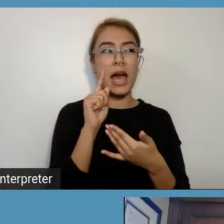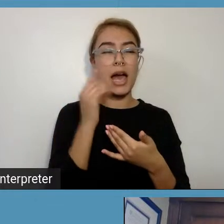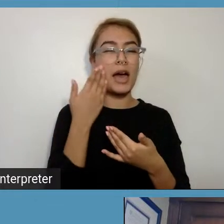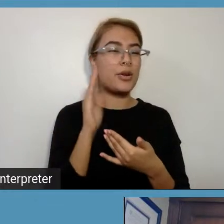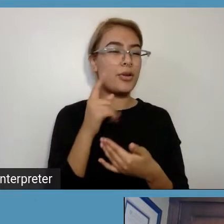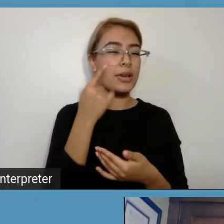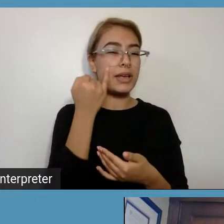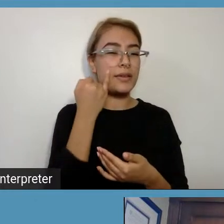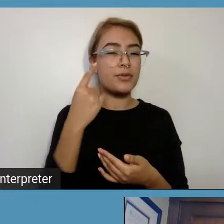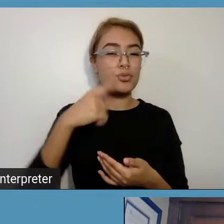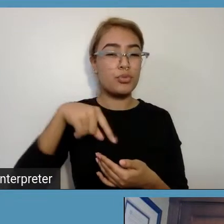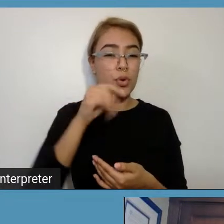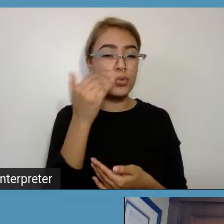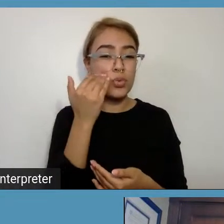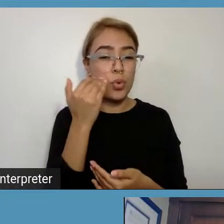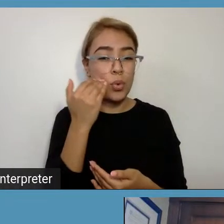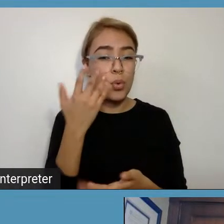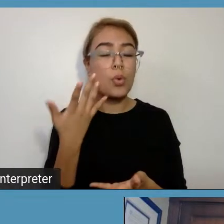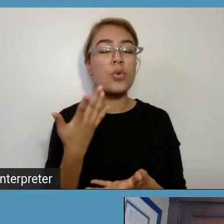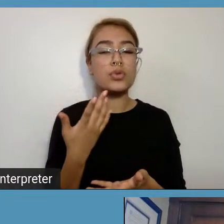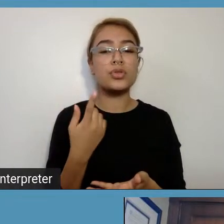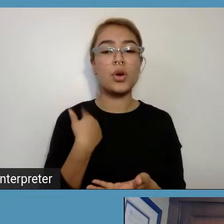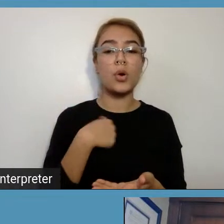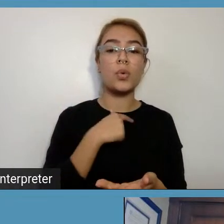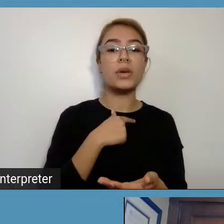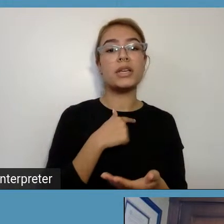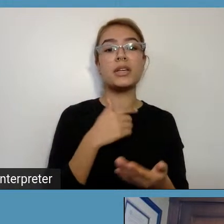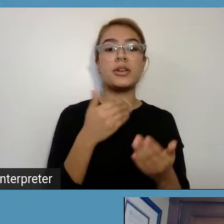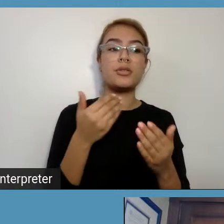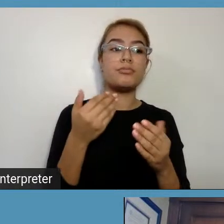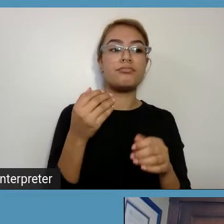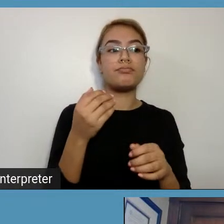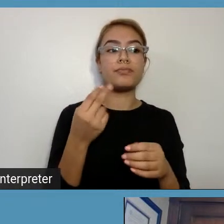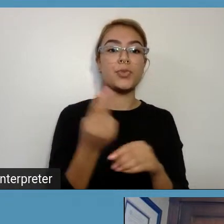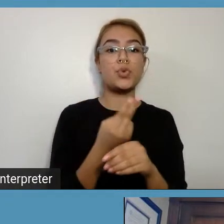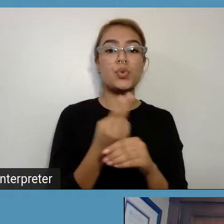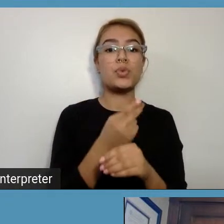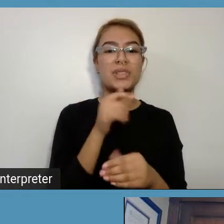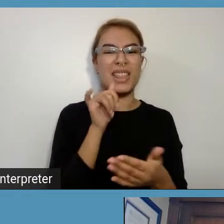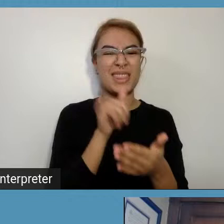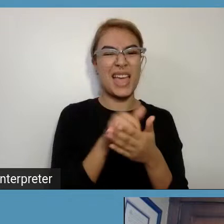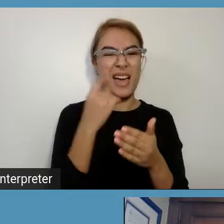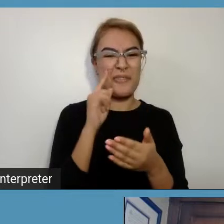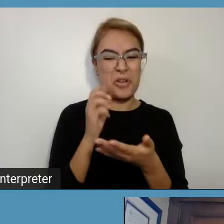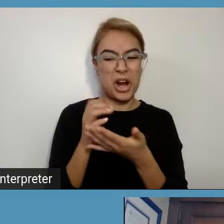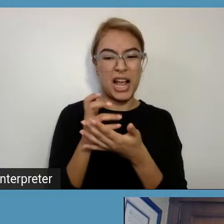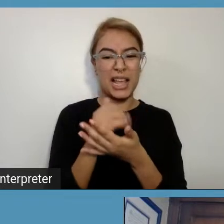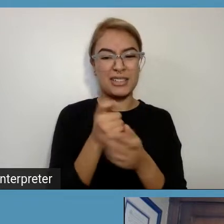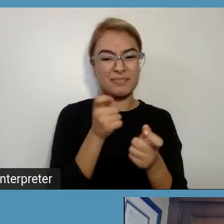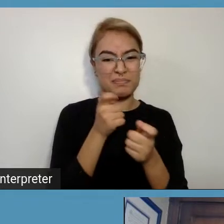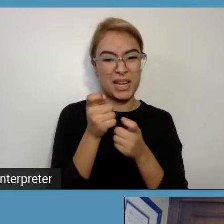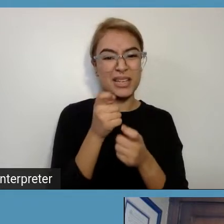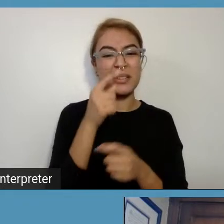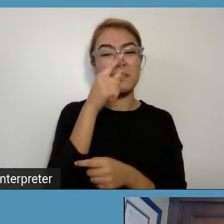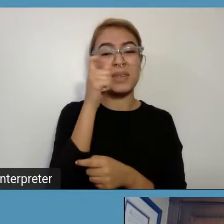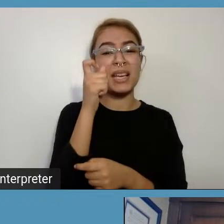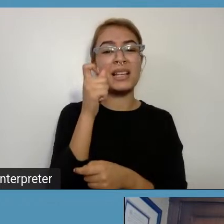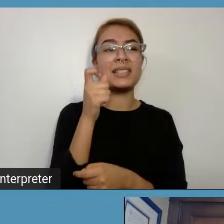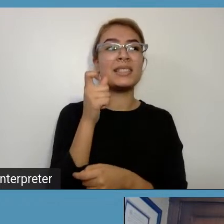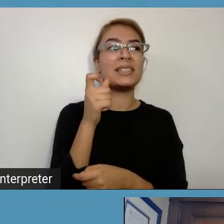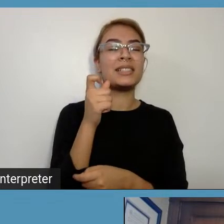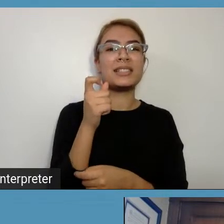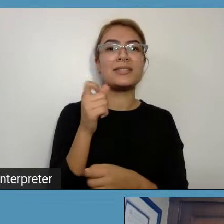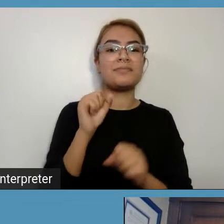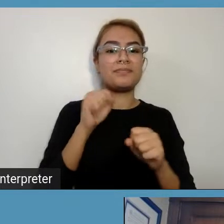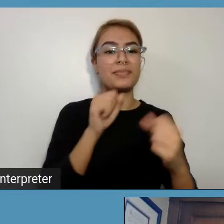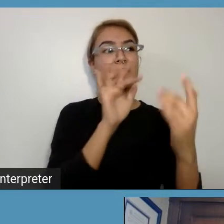Um, and so we use the back end of that for a lot of our collections management, because it's cloud based, and then we